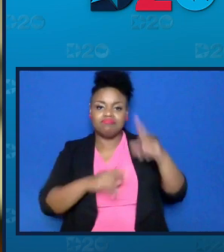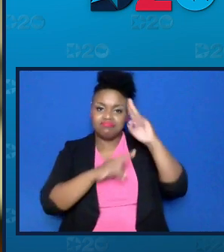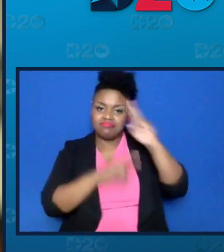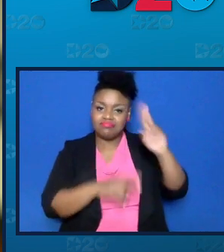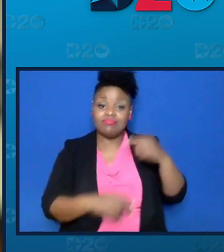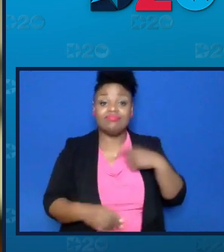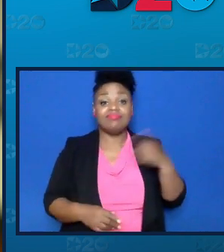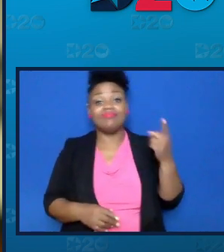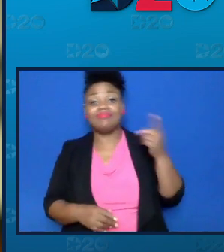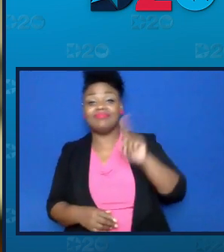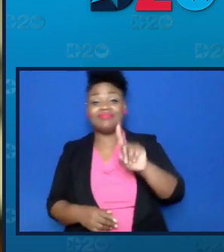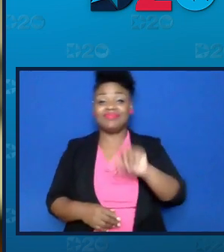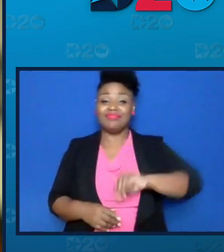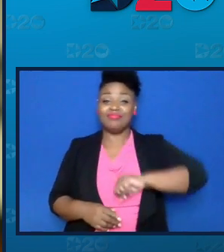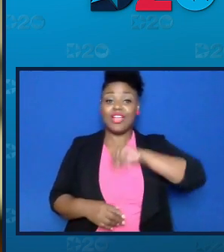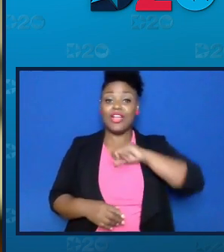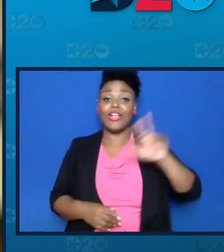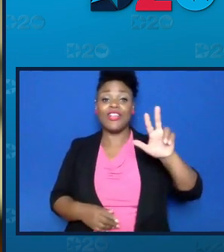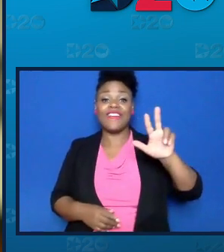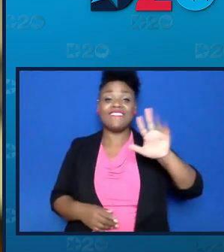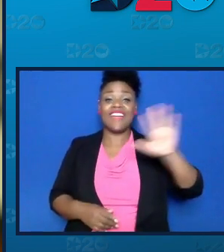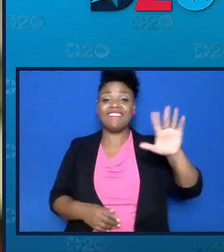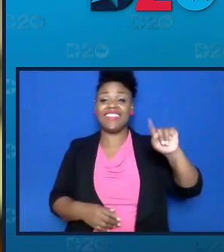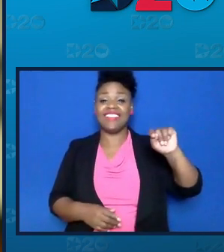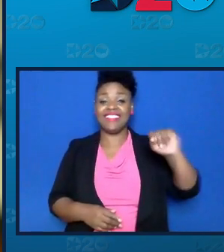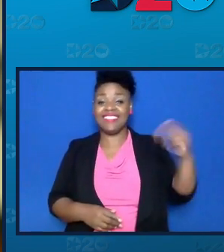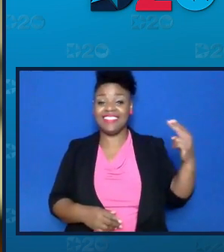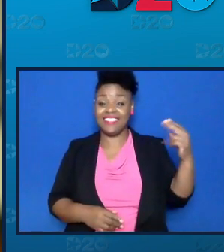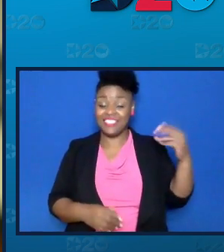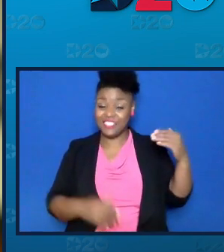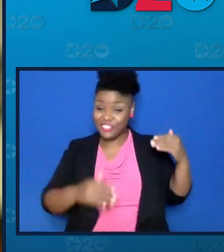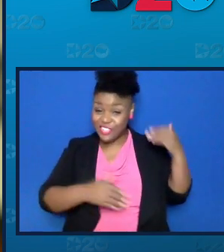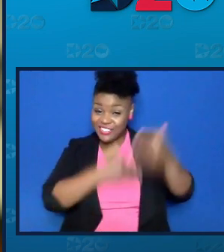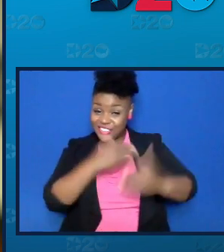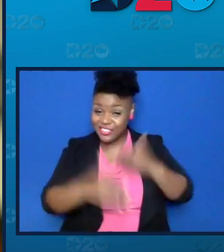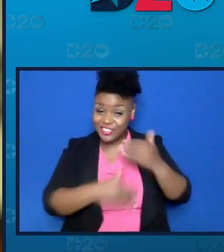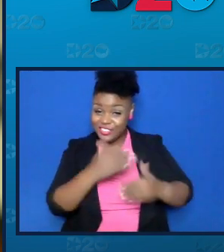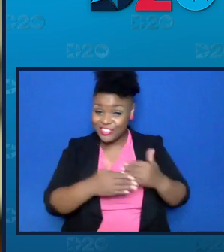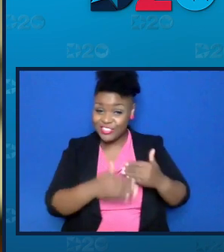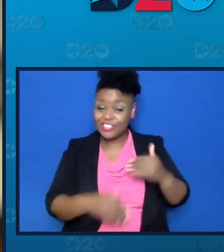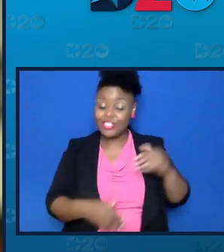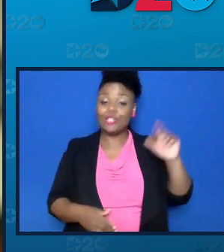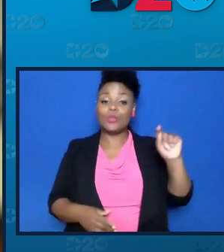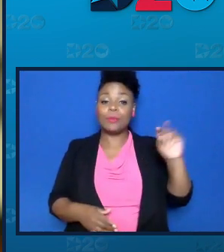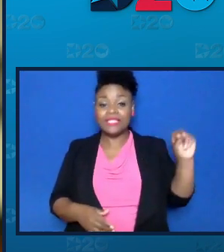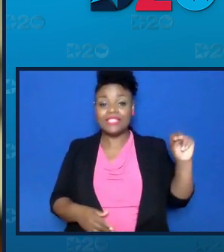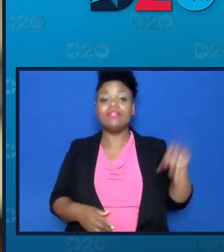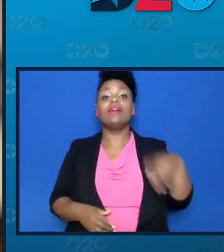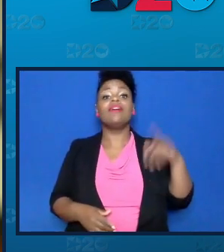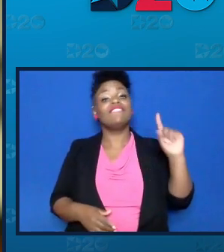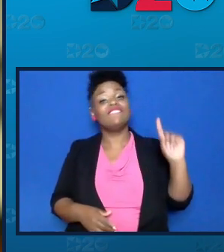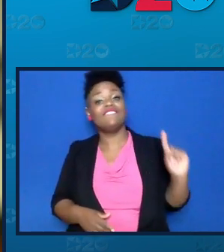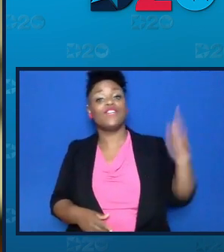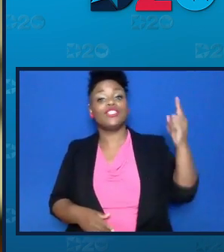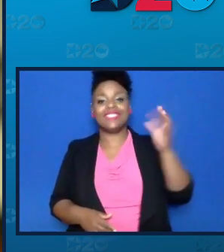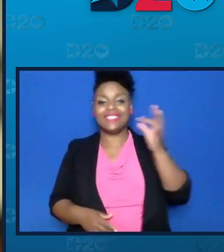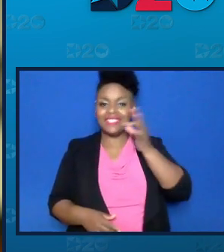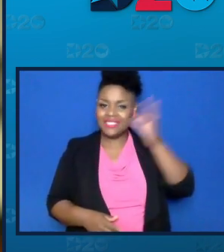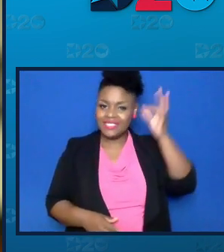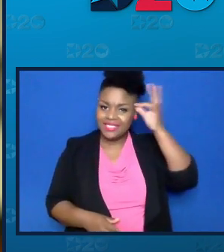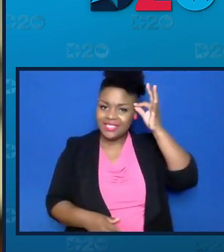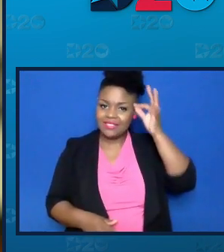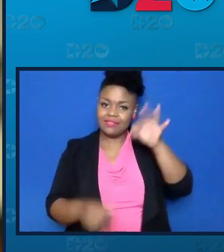35th generation New Mexican and one of the first Native American women ever elected to Congress. I'm a symbol of